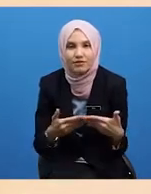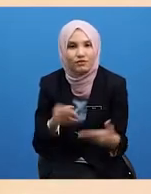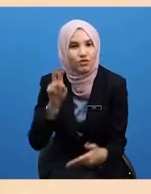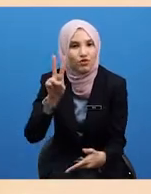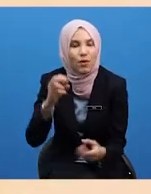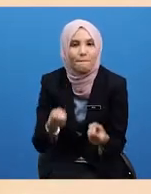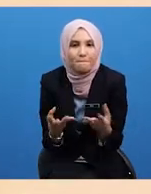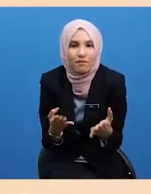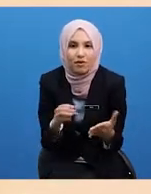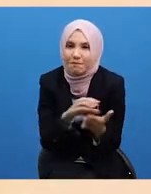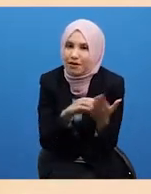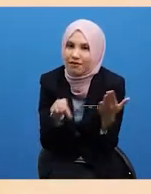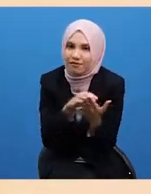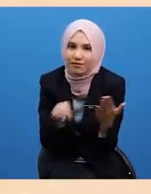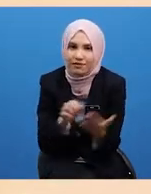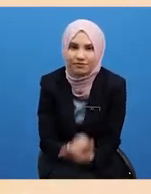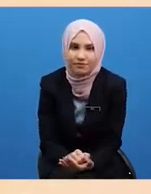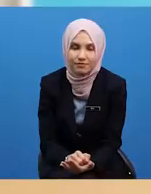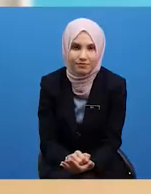paragraphs?